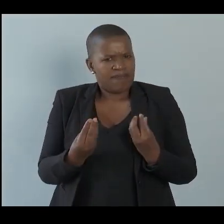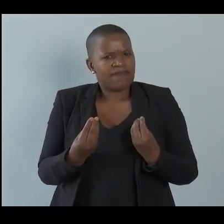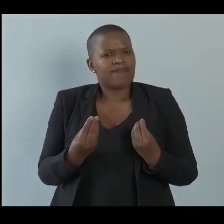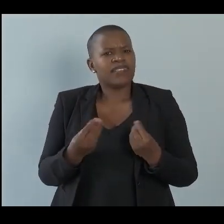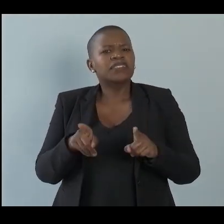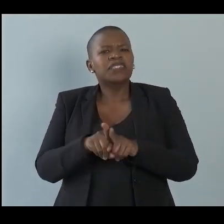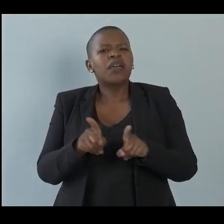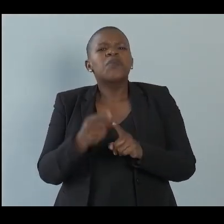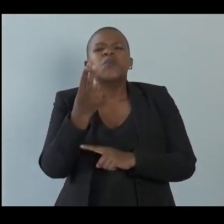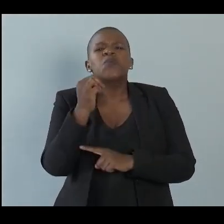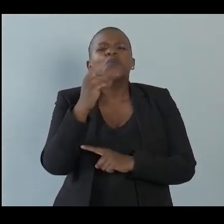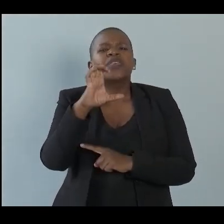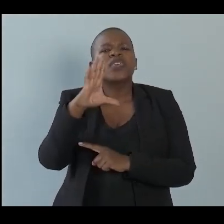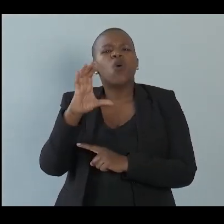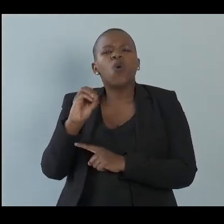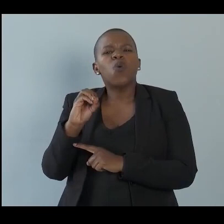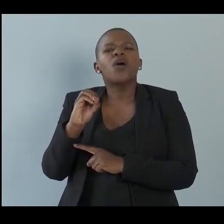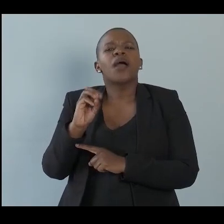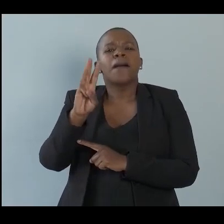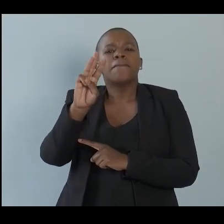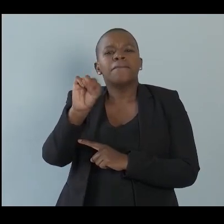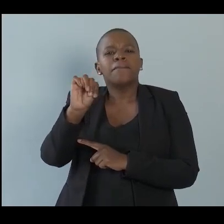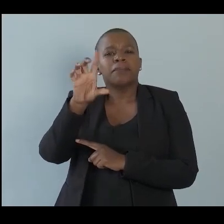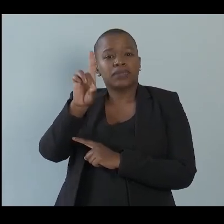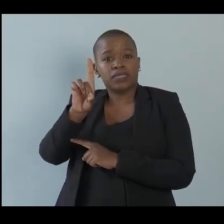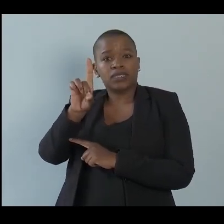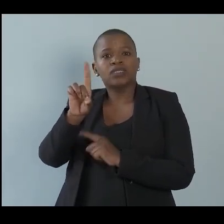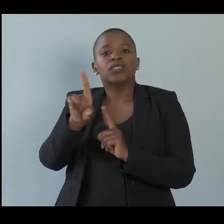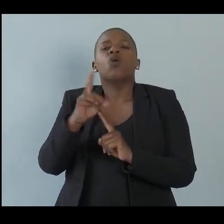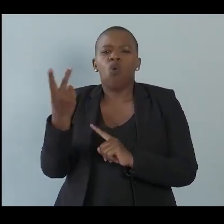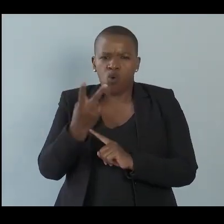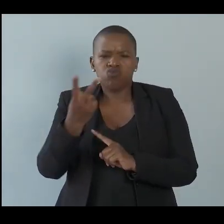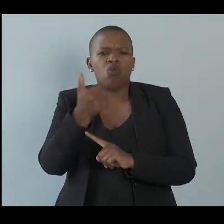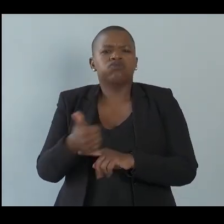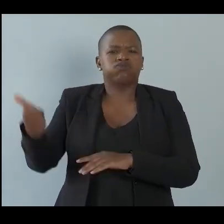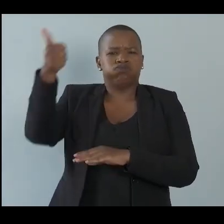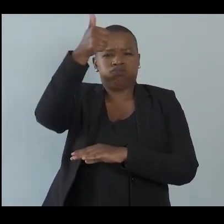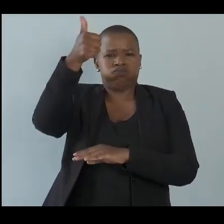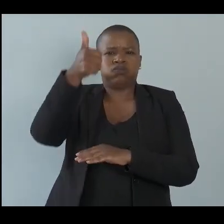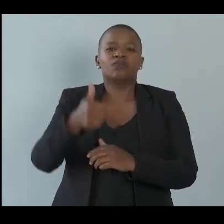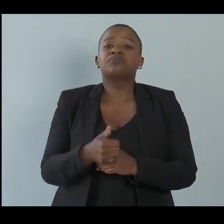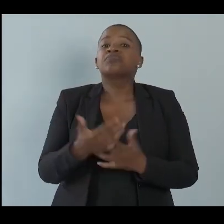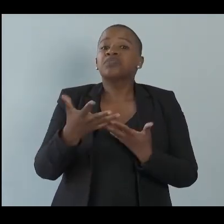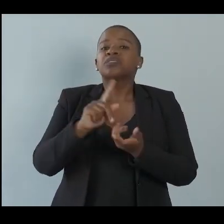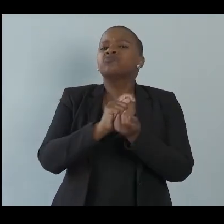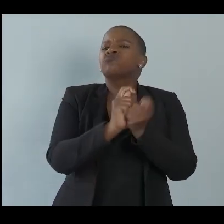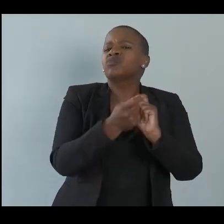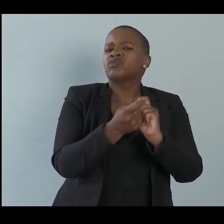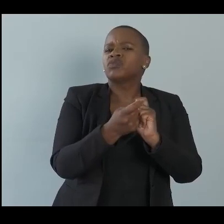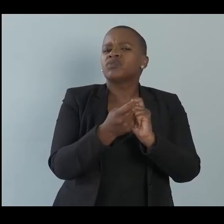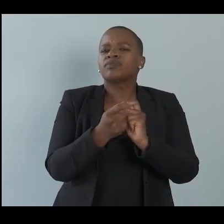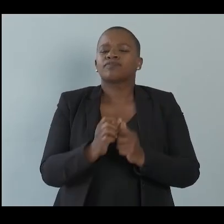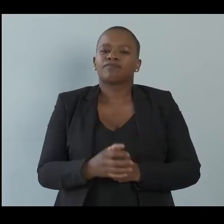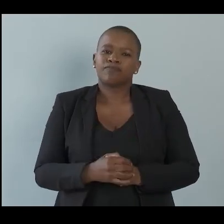Grant Fraser, the MD of Netstar, and Craig Stewart, the head of our digital transformation business. We conducted in-depth